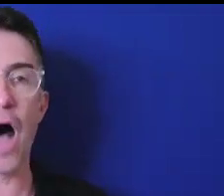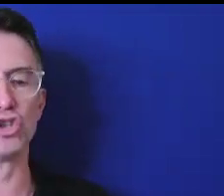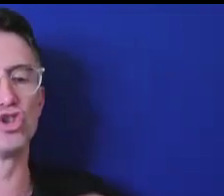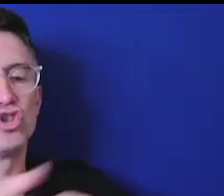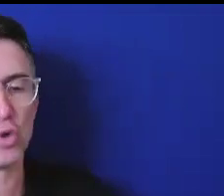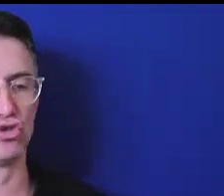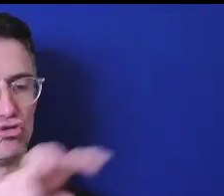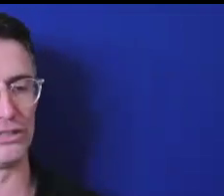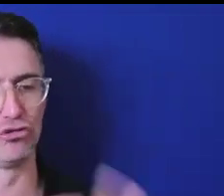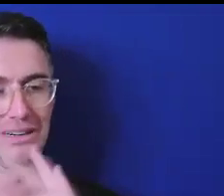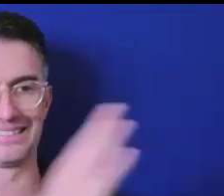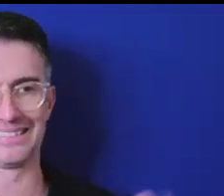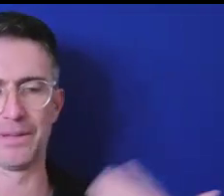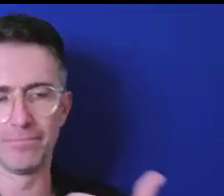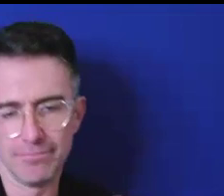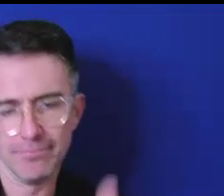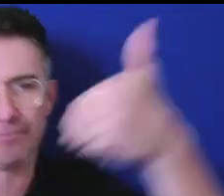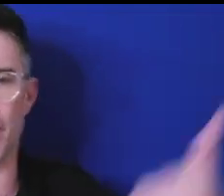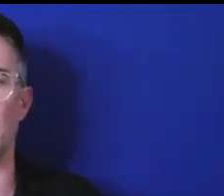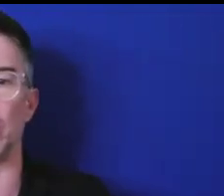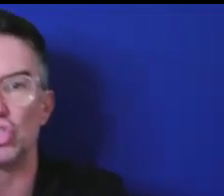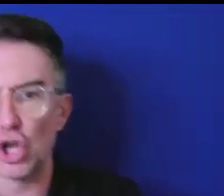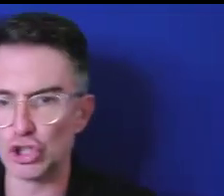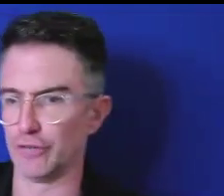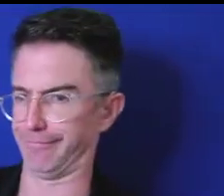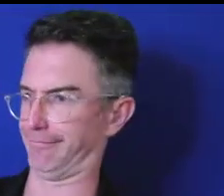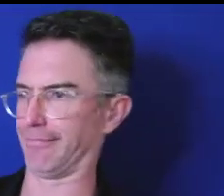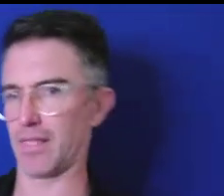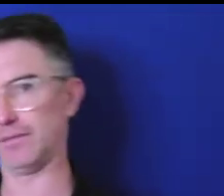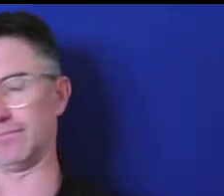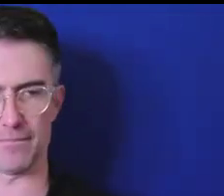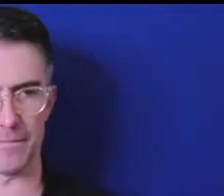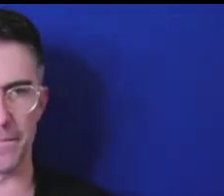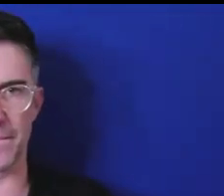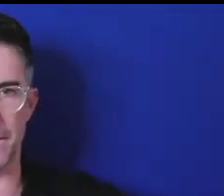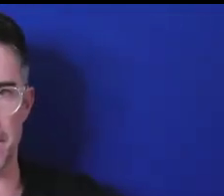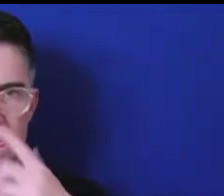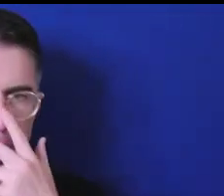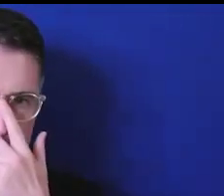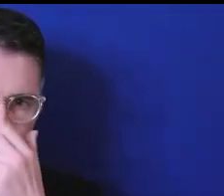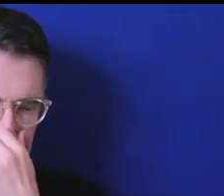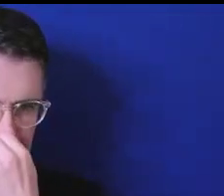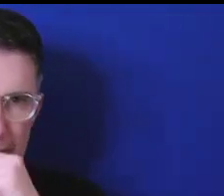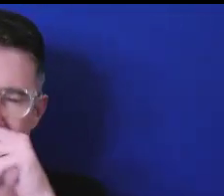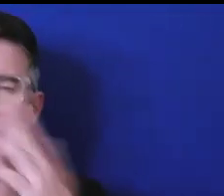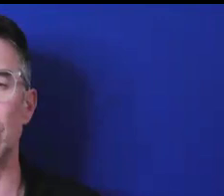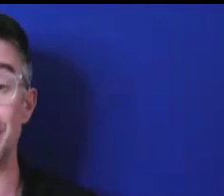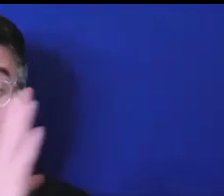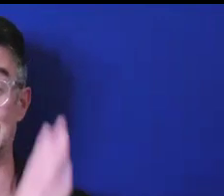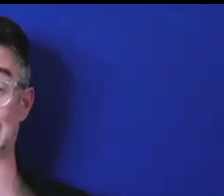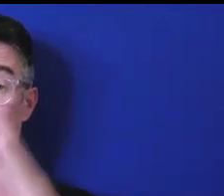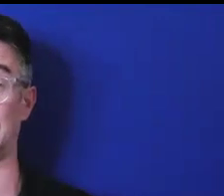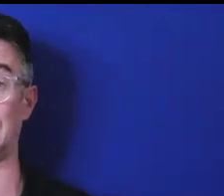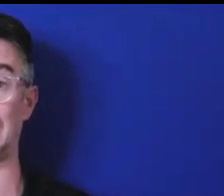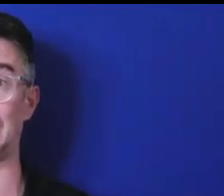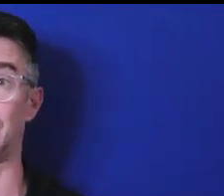issues you faced by having a disability assessment that doesn't start by a medical doctor